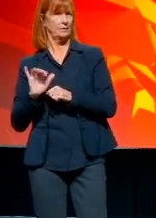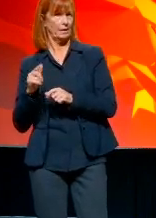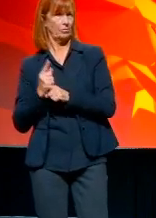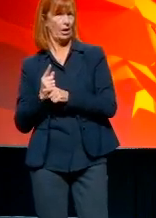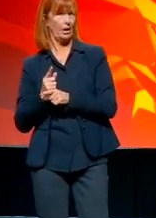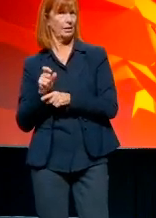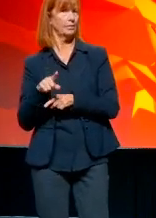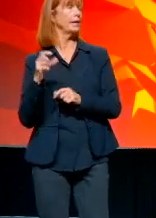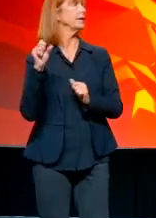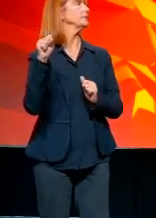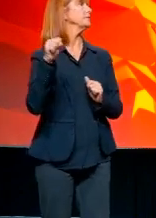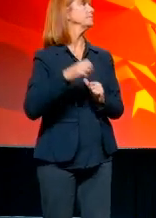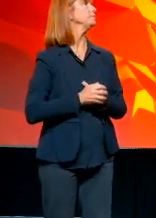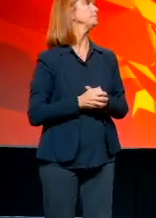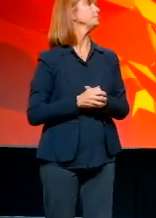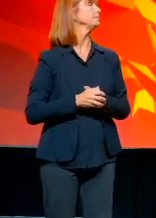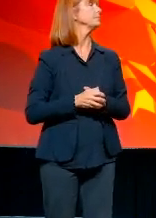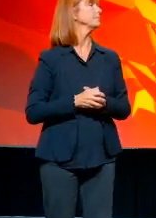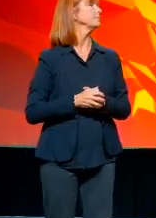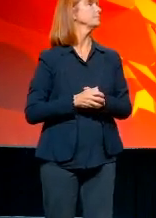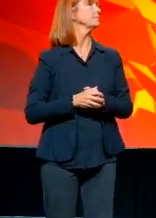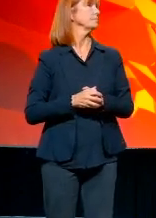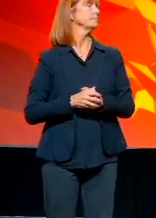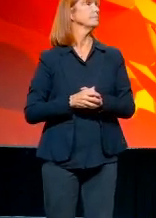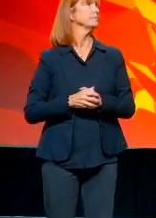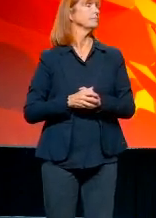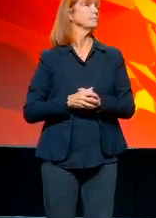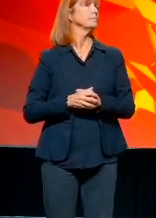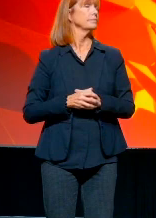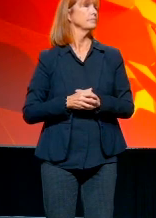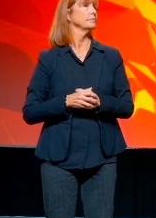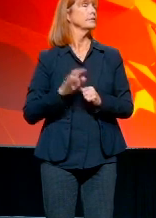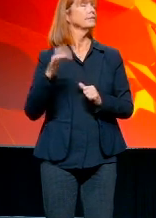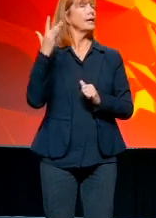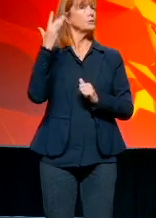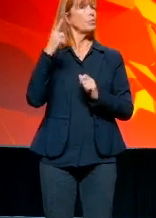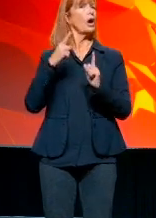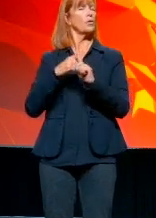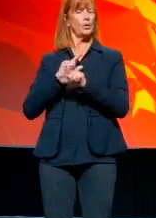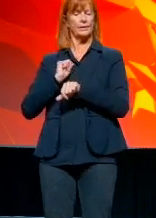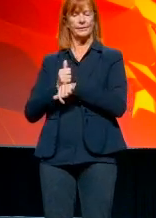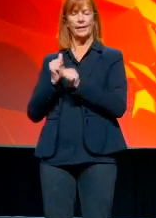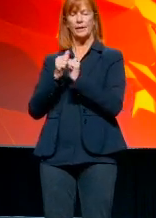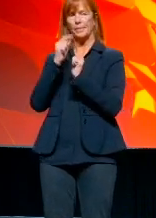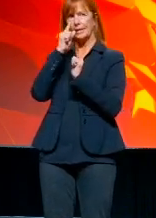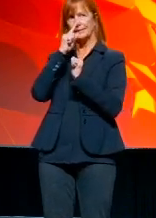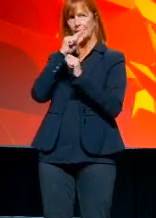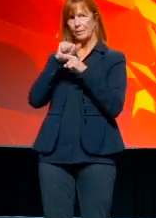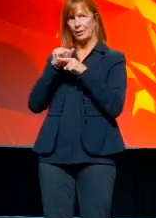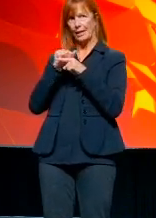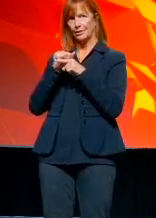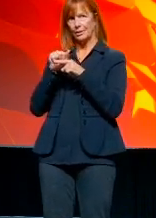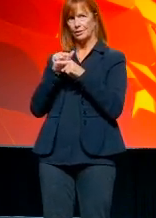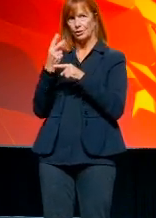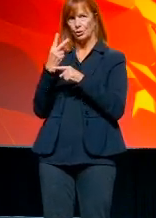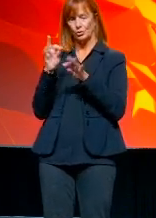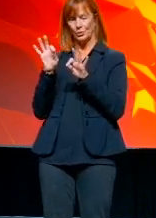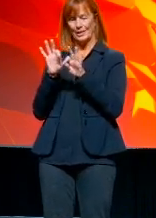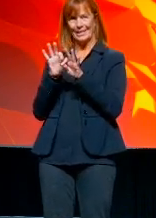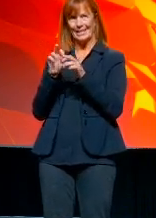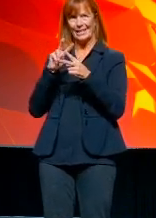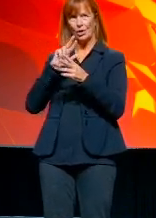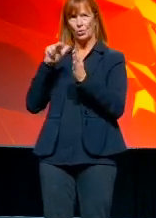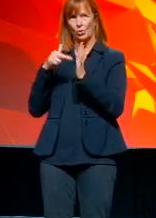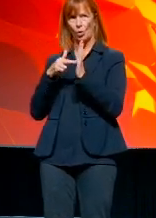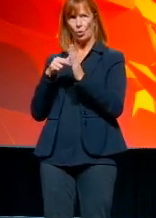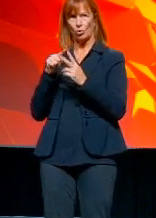Yeah. Perfect. Yeah. So that's why I said that we see that simulation plays actually two key roles in the entire